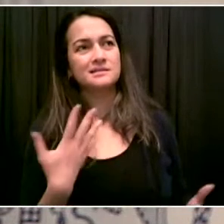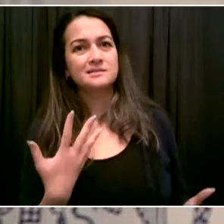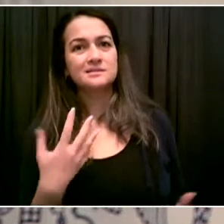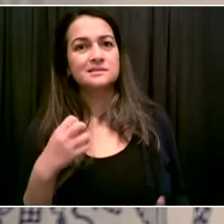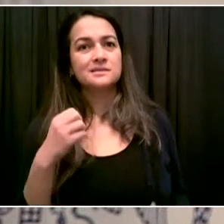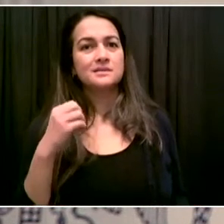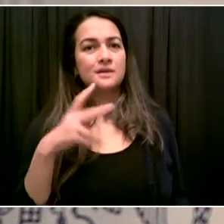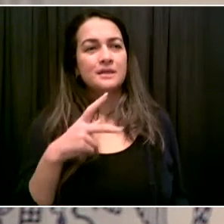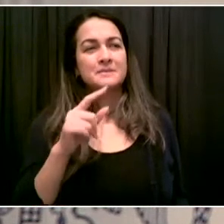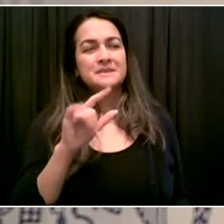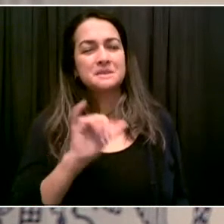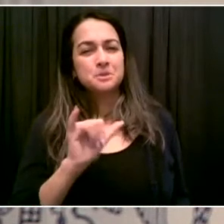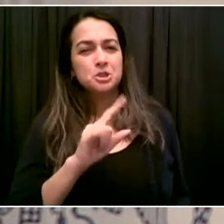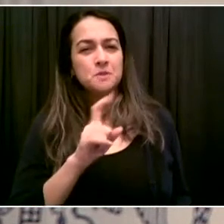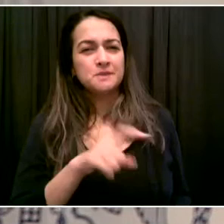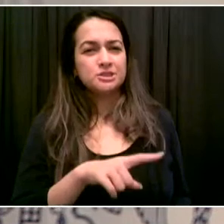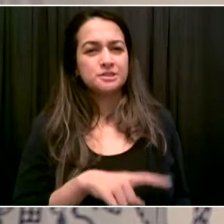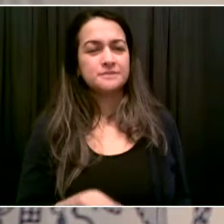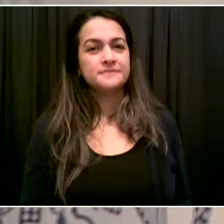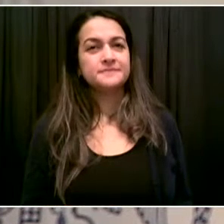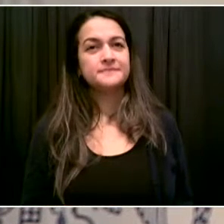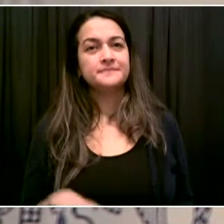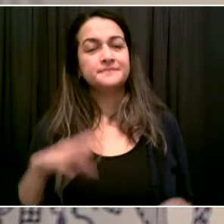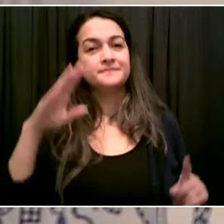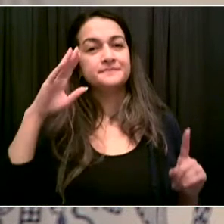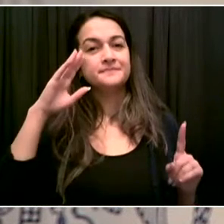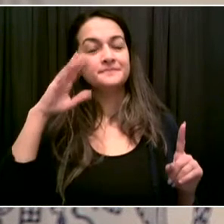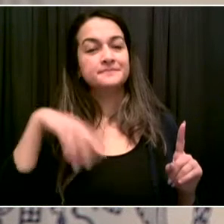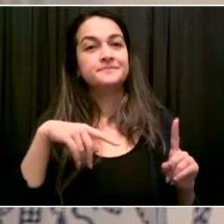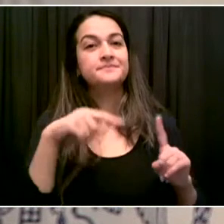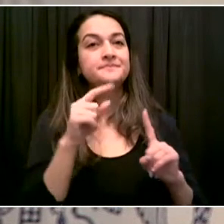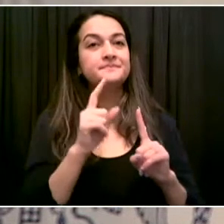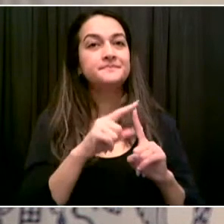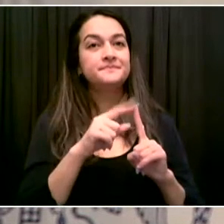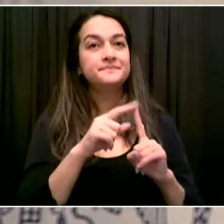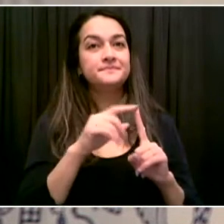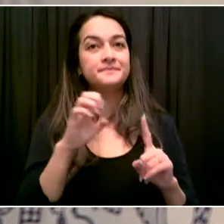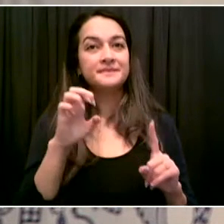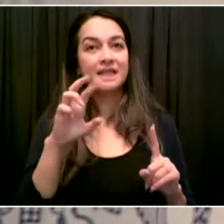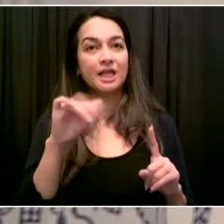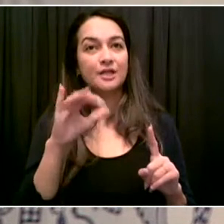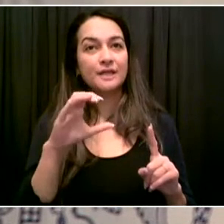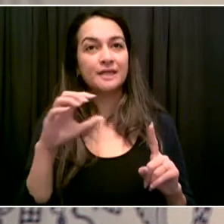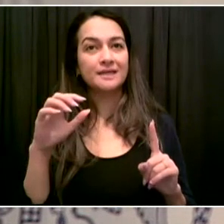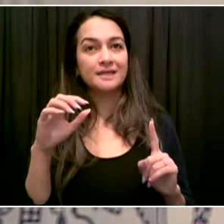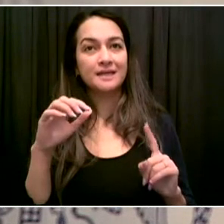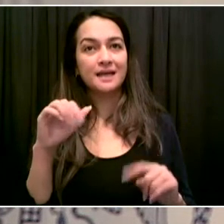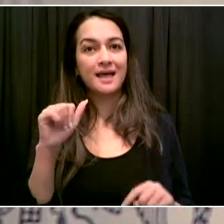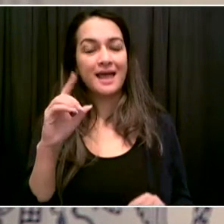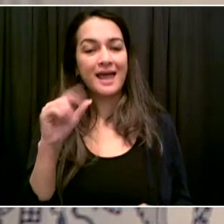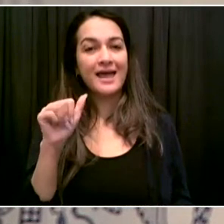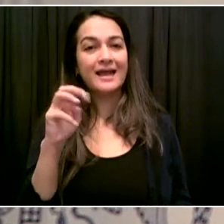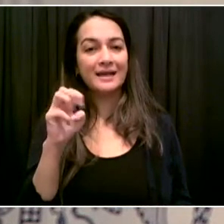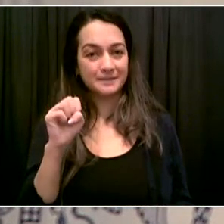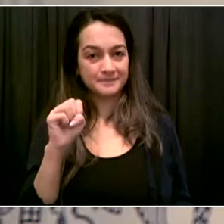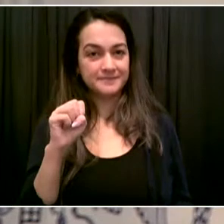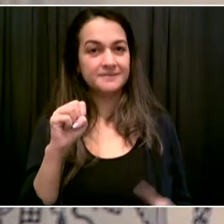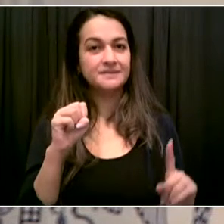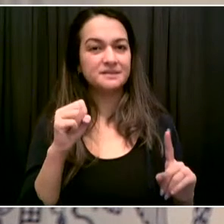for mayor, the Democrats' candidate for mayor, Eric Adams, has been talking about